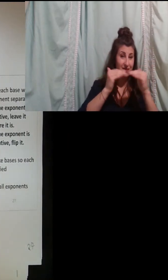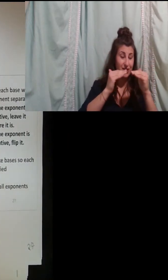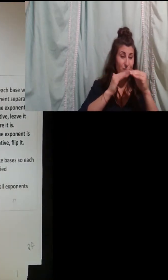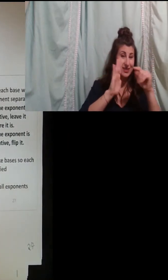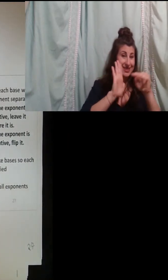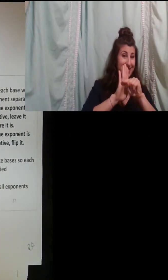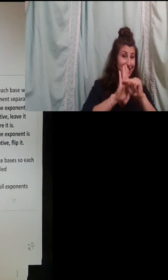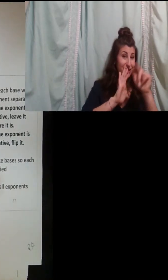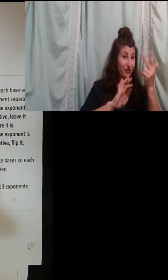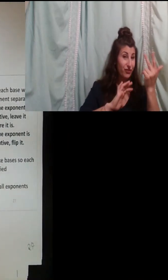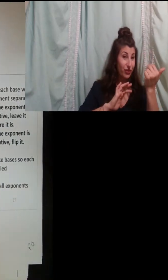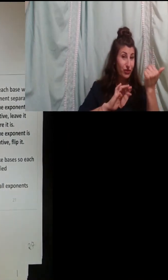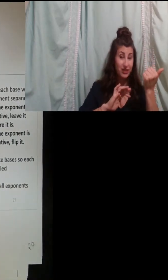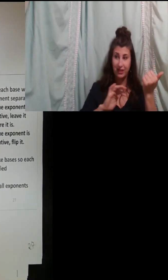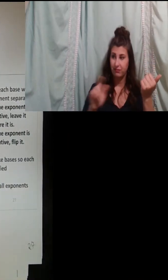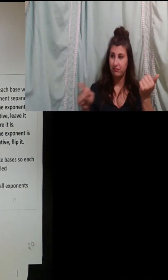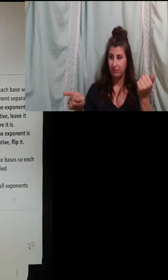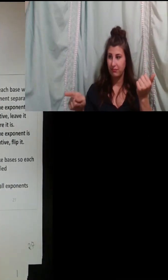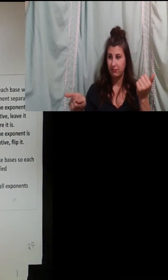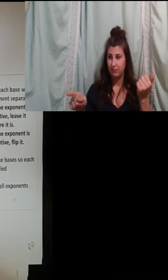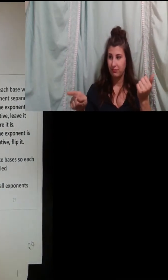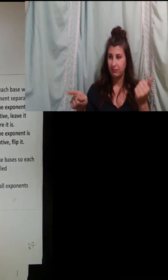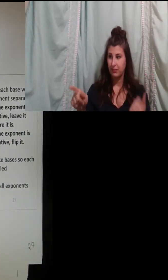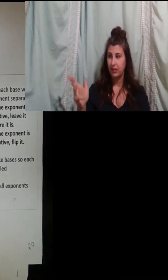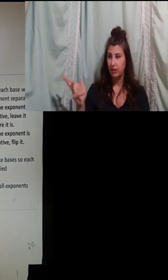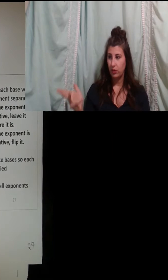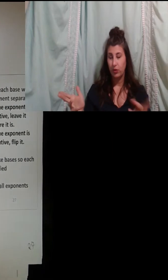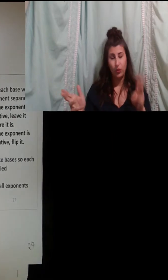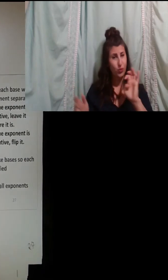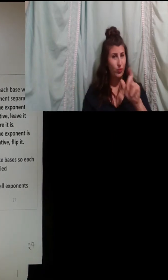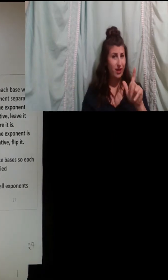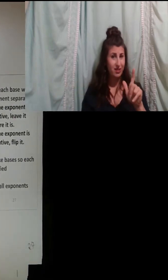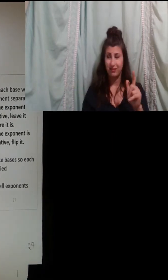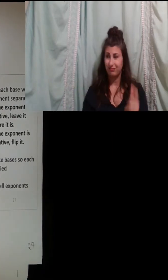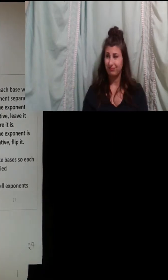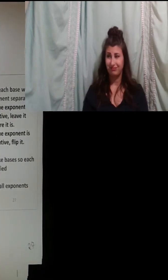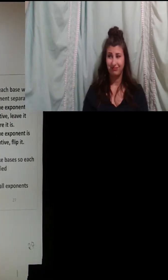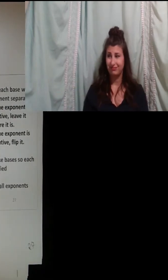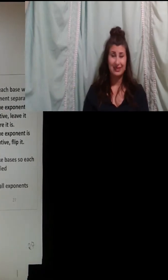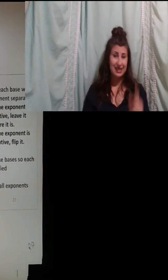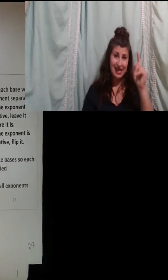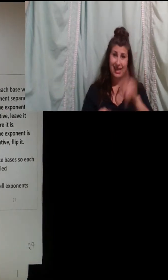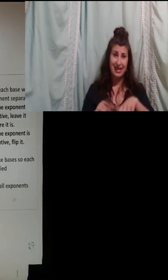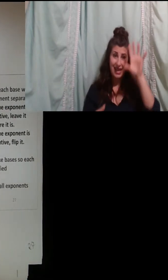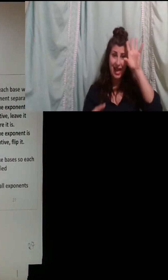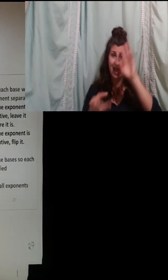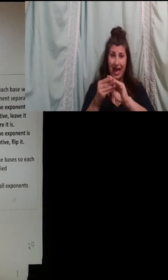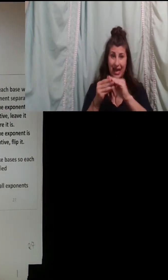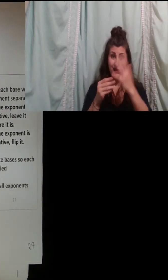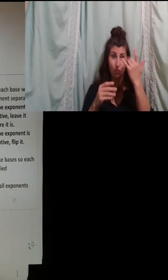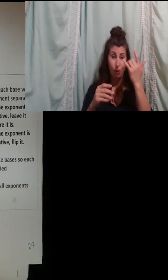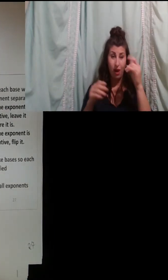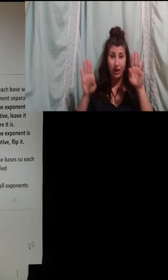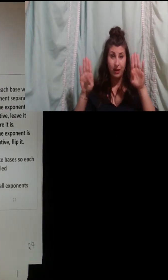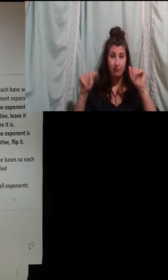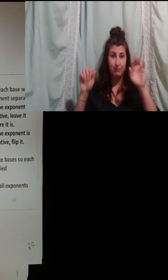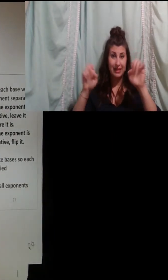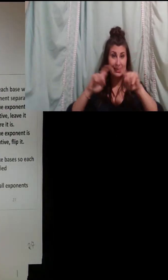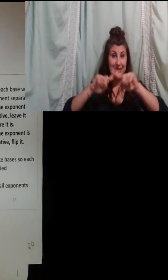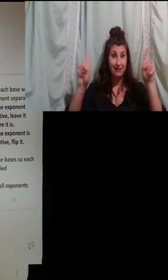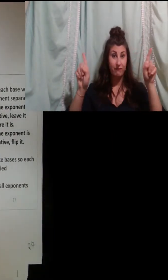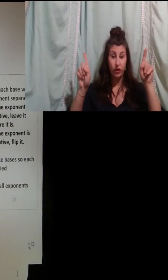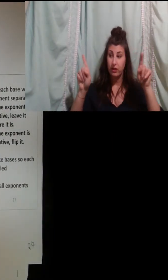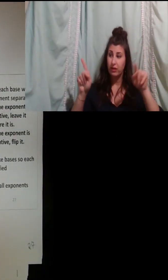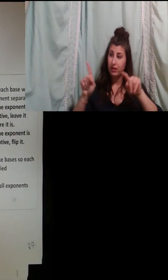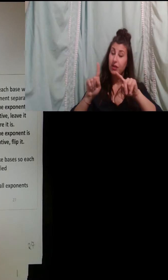is negative 13. Negative 13. Okay, well, I can't put these together. I can't add those because these